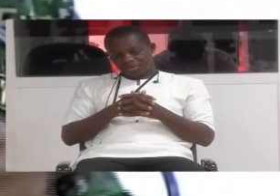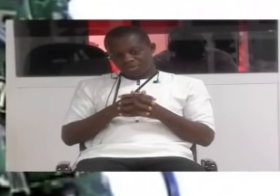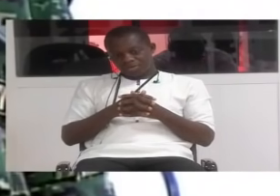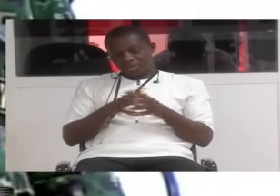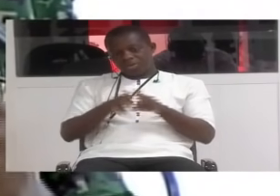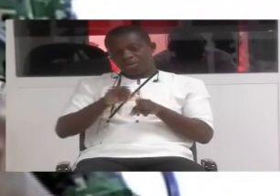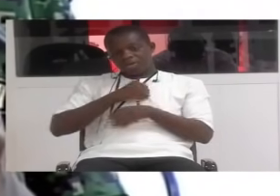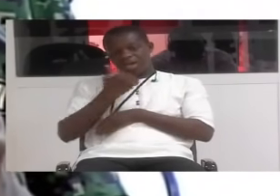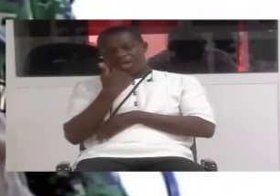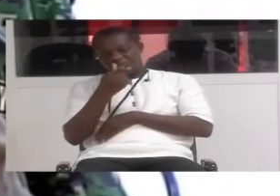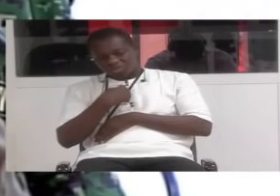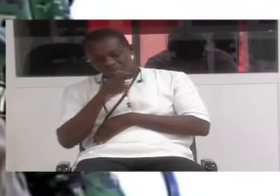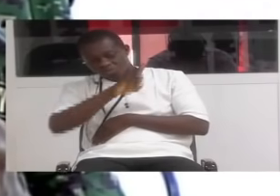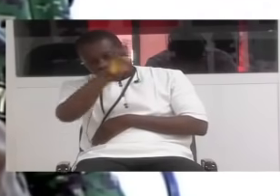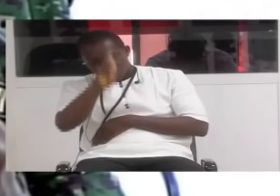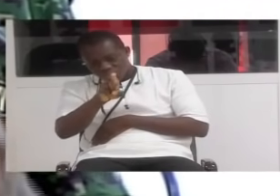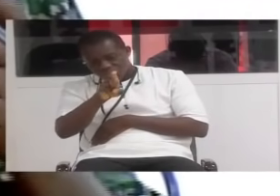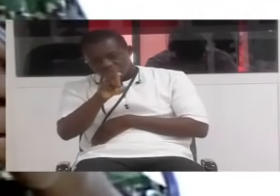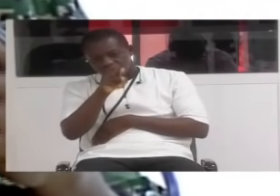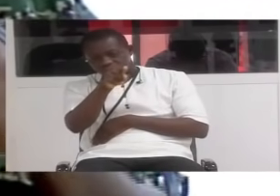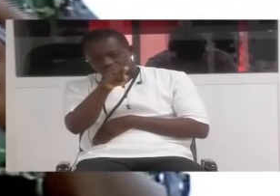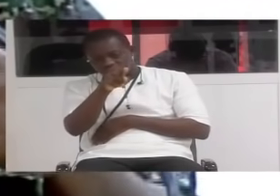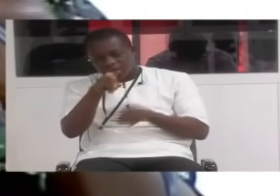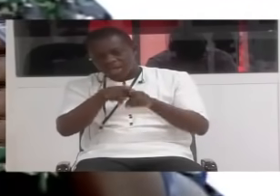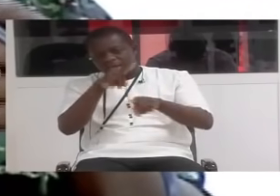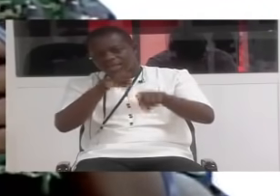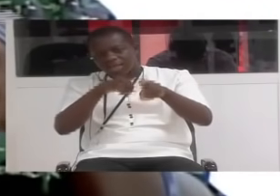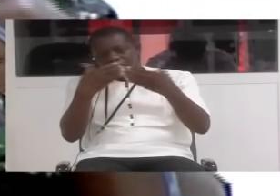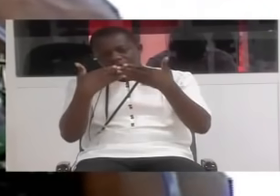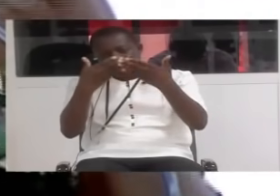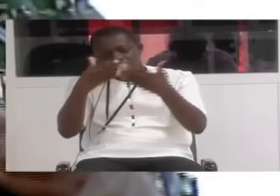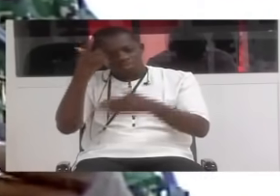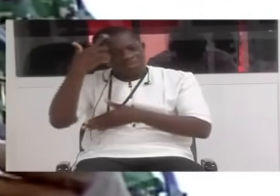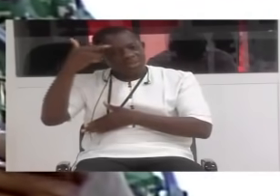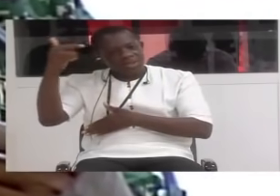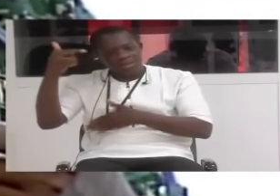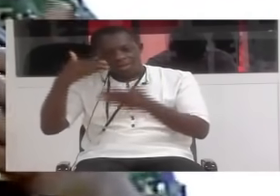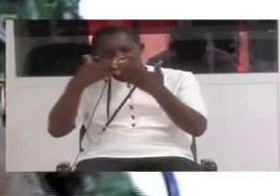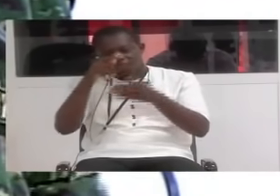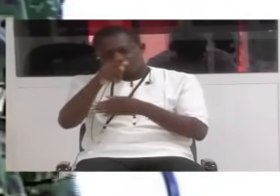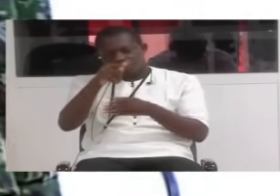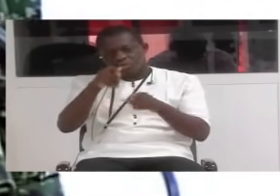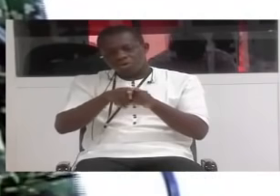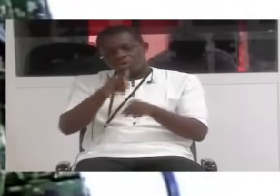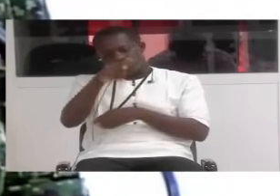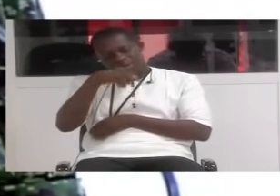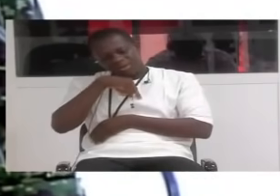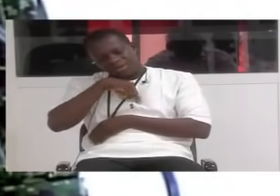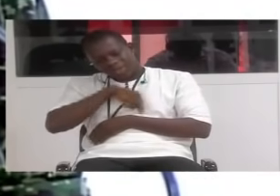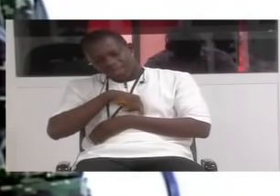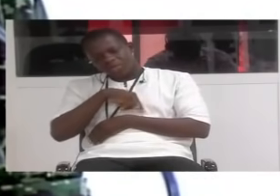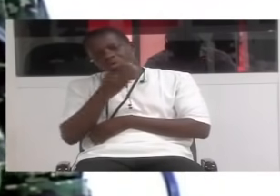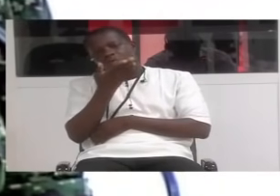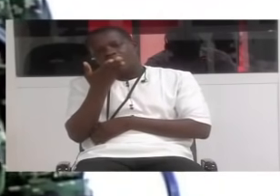Atefong ayani nika akonye go bari kabiringa nani sibo kuo foe ibe shunurine. He said to